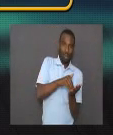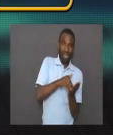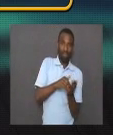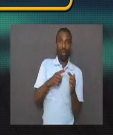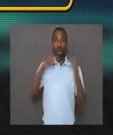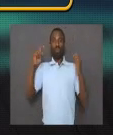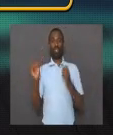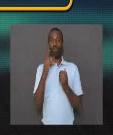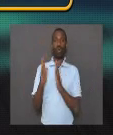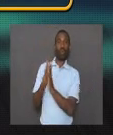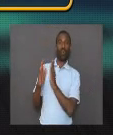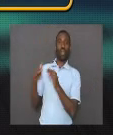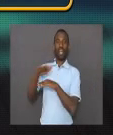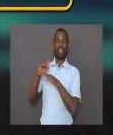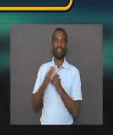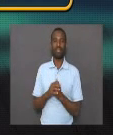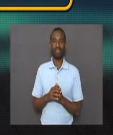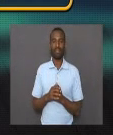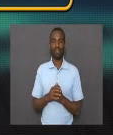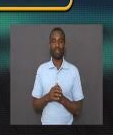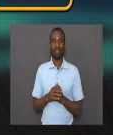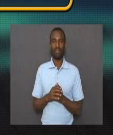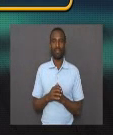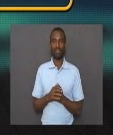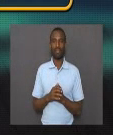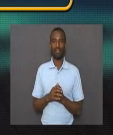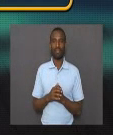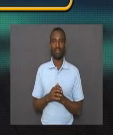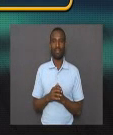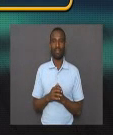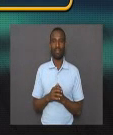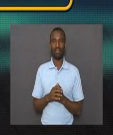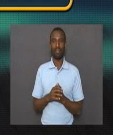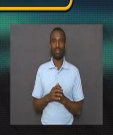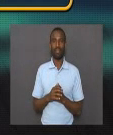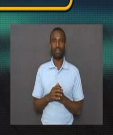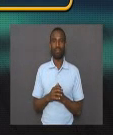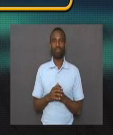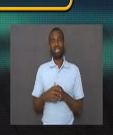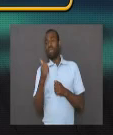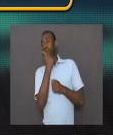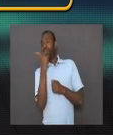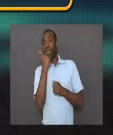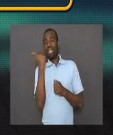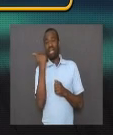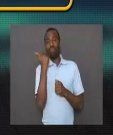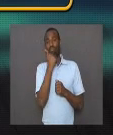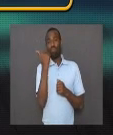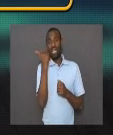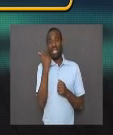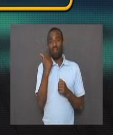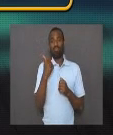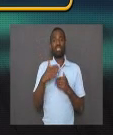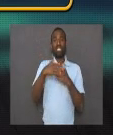Another 1/3 will be colliding with the other 2 sets of walls in the